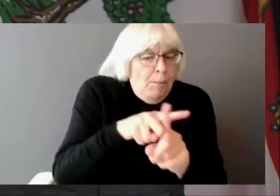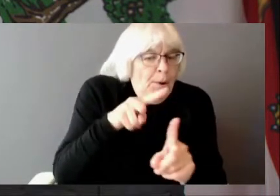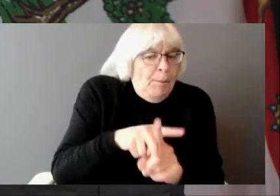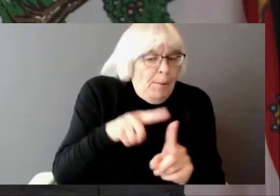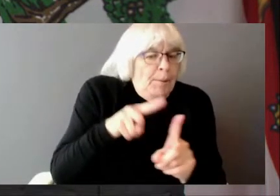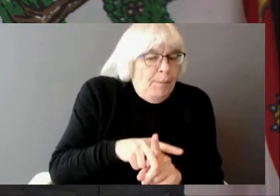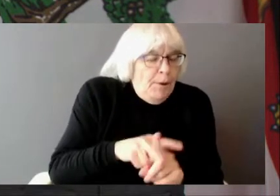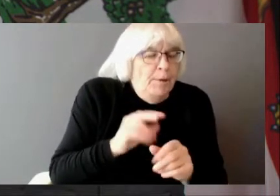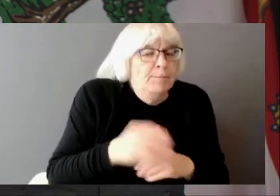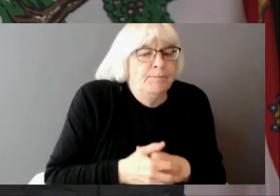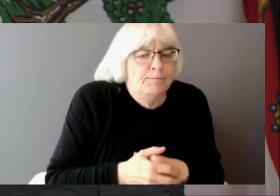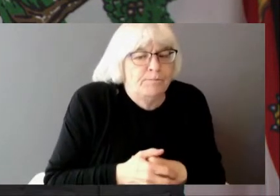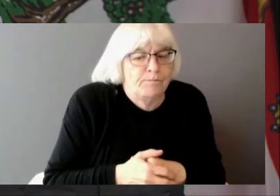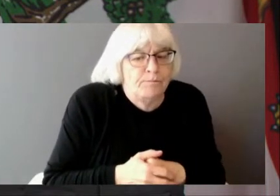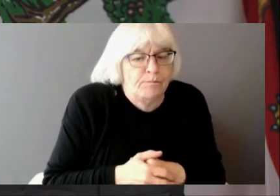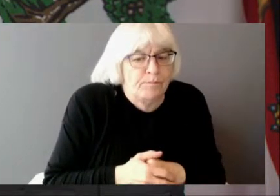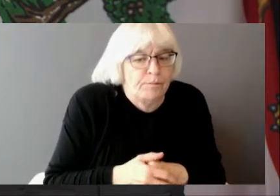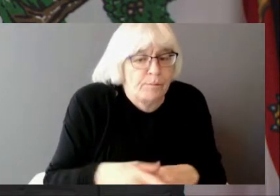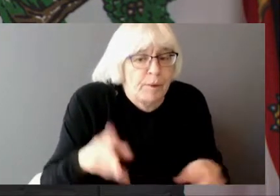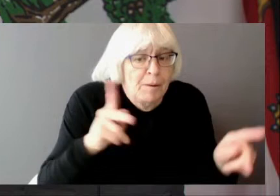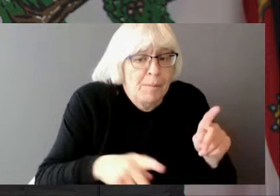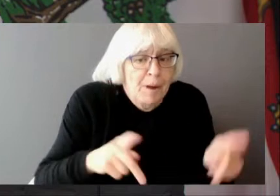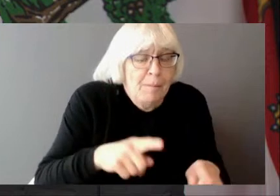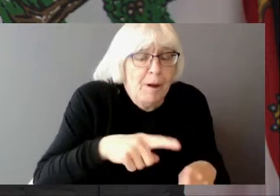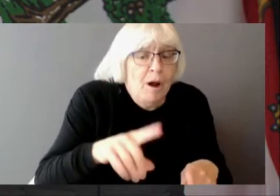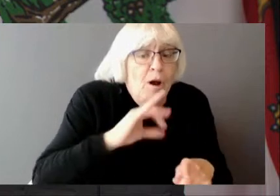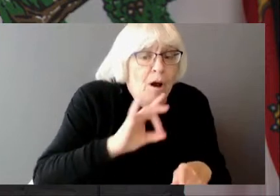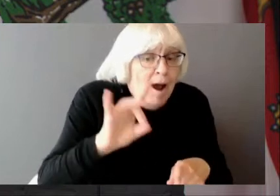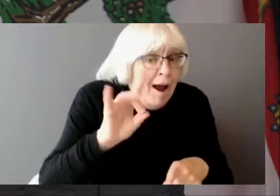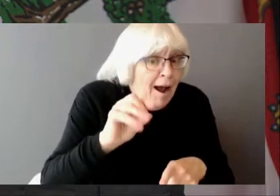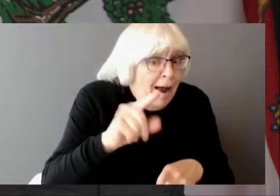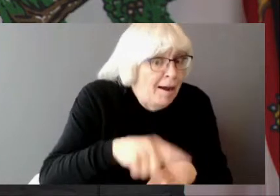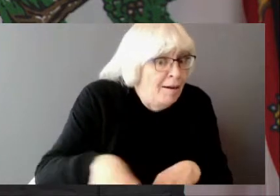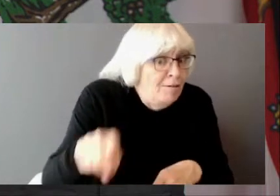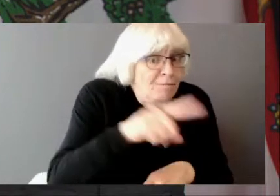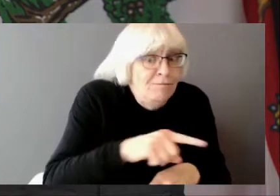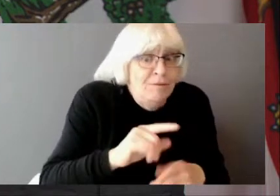individuals remaining in that group, the number to call is